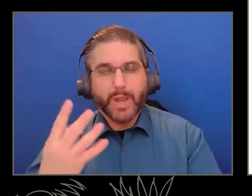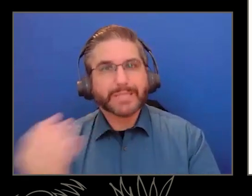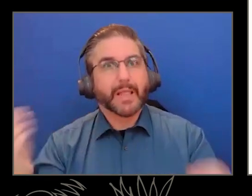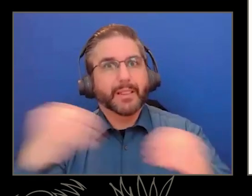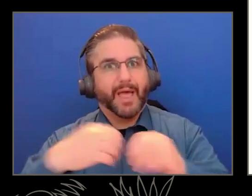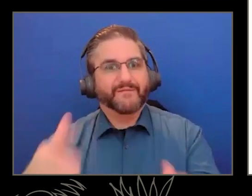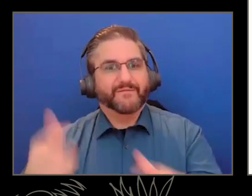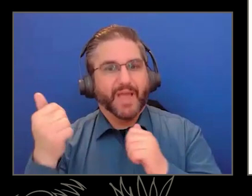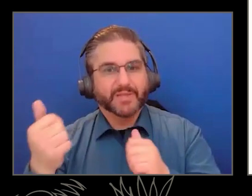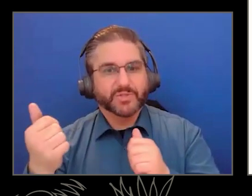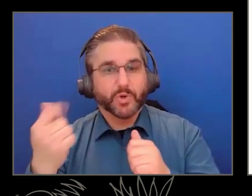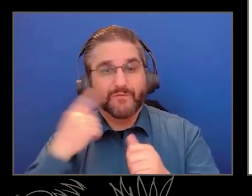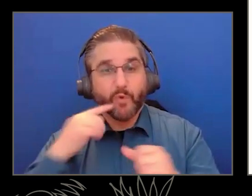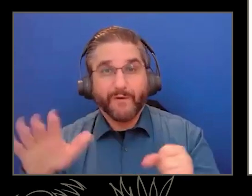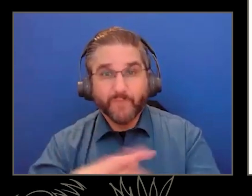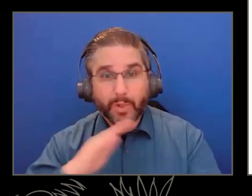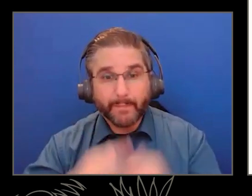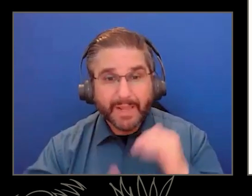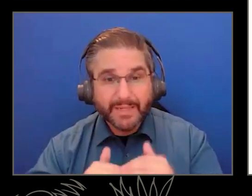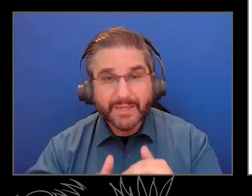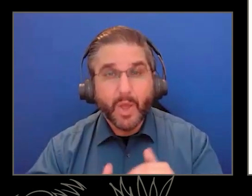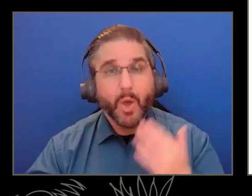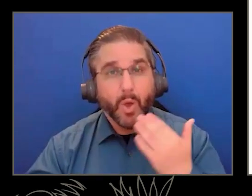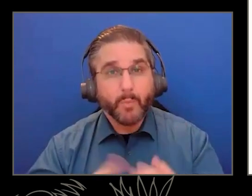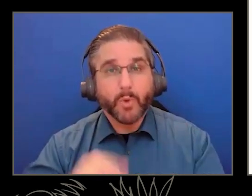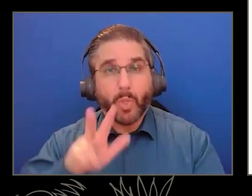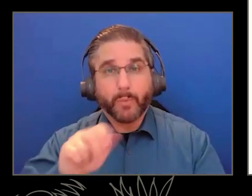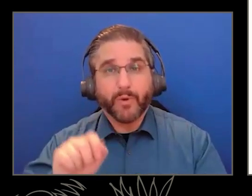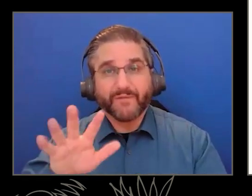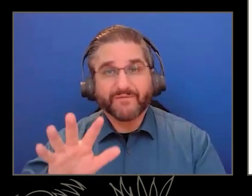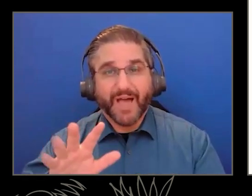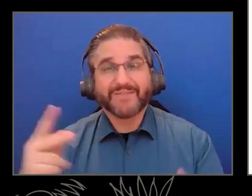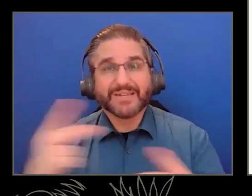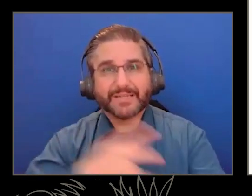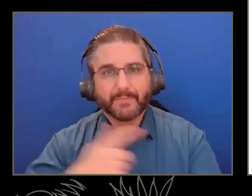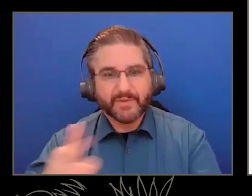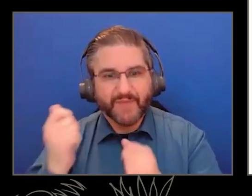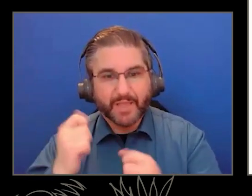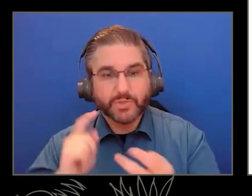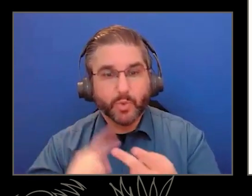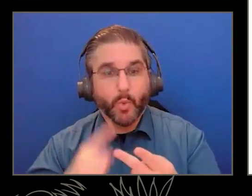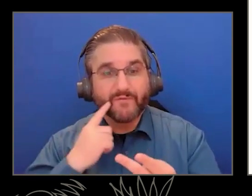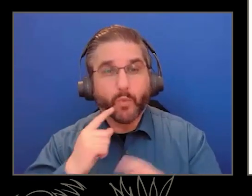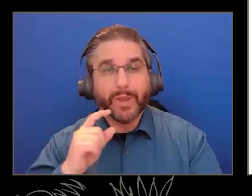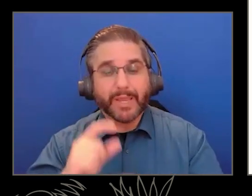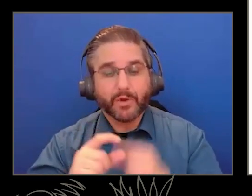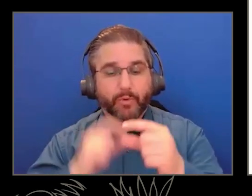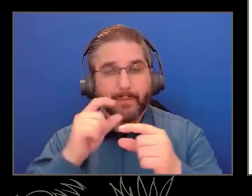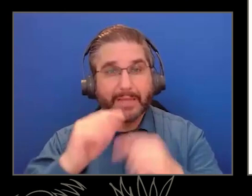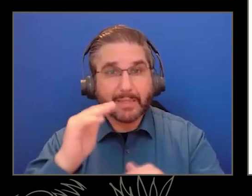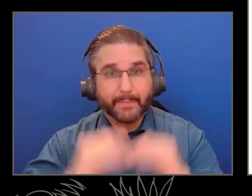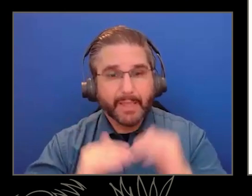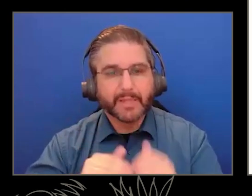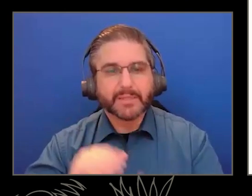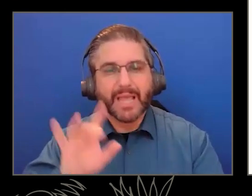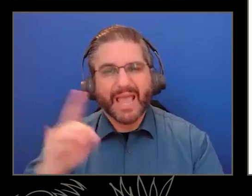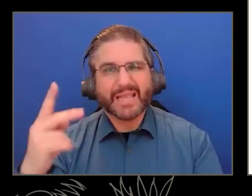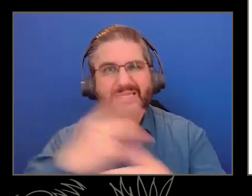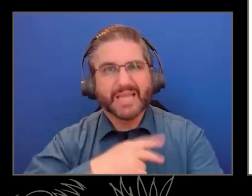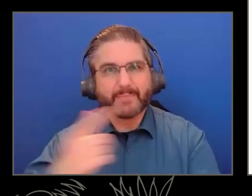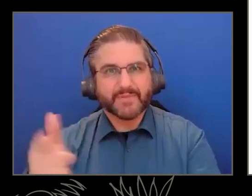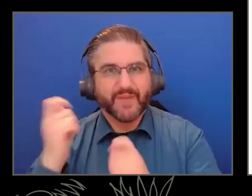it can be up to 3.5 times faster, and for incremental builds, it can be up to 8 times faster. And the next one is that